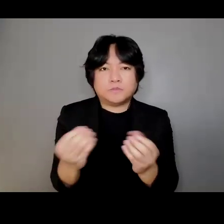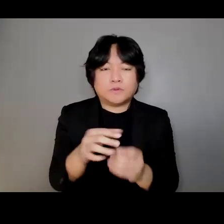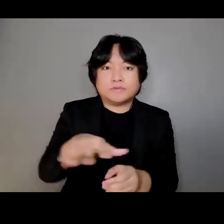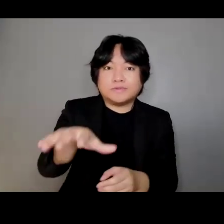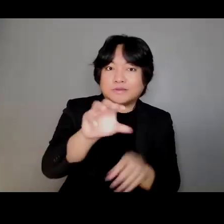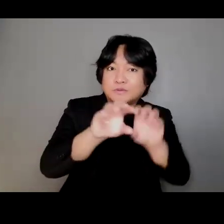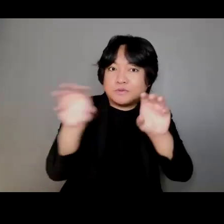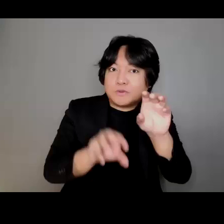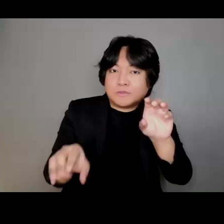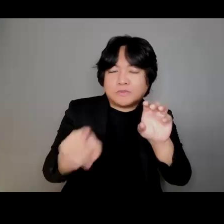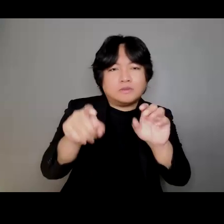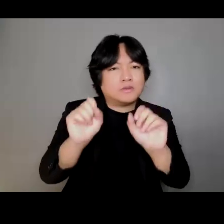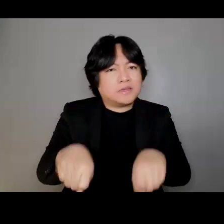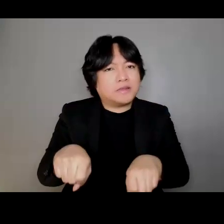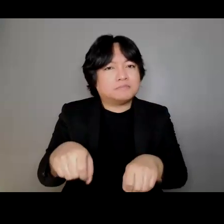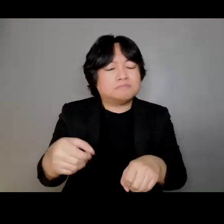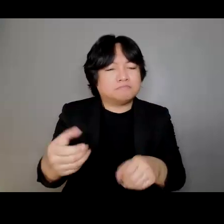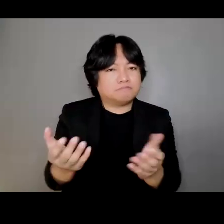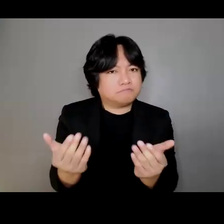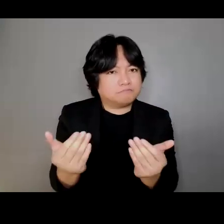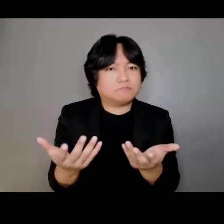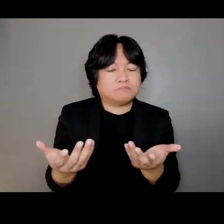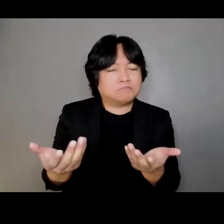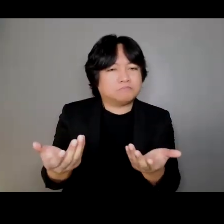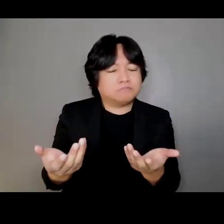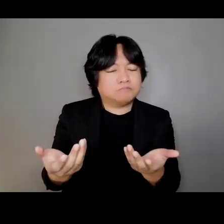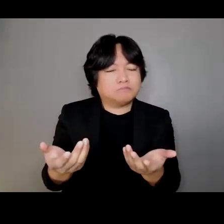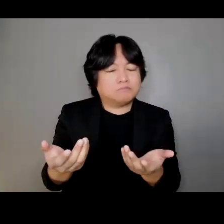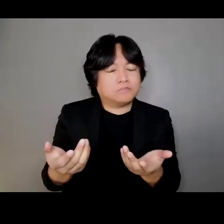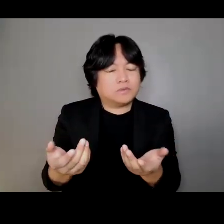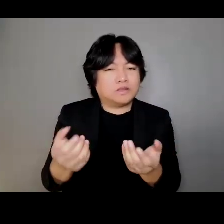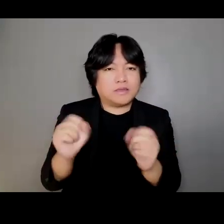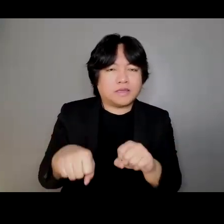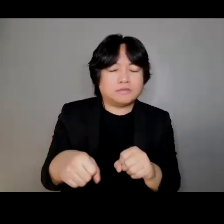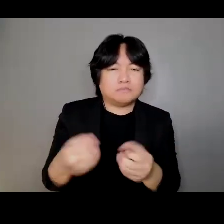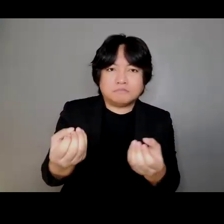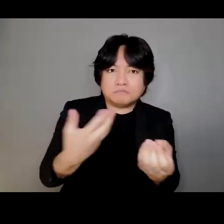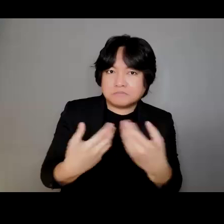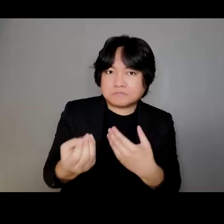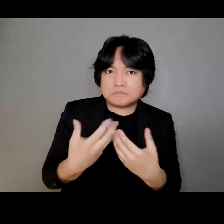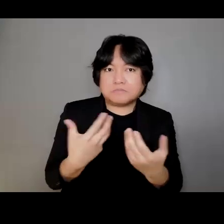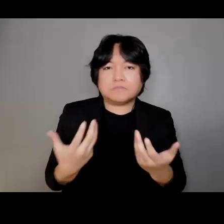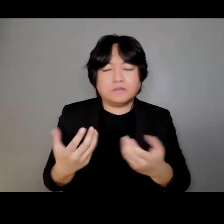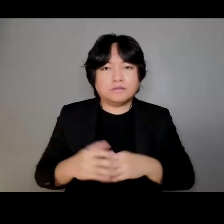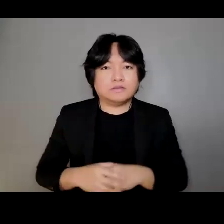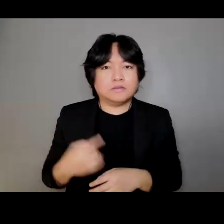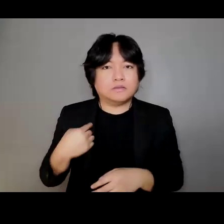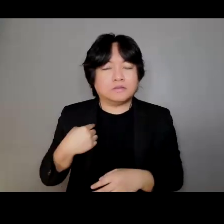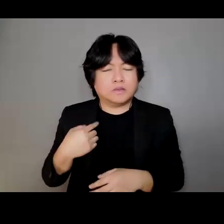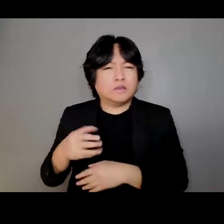no? So when we talk about coloniality, I personally use Maldonado